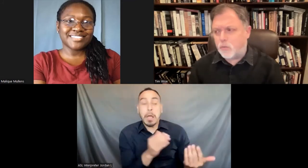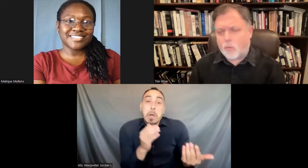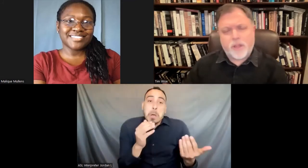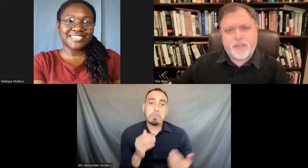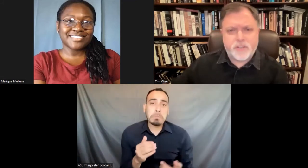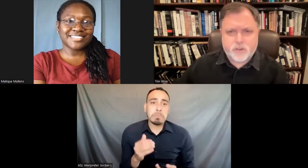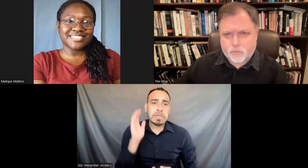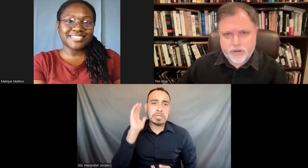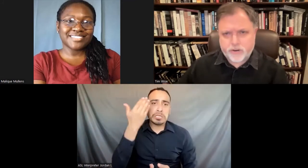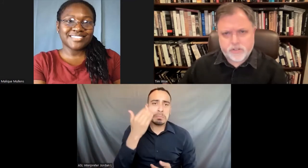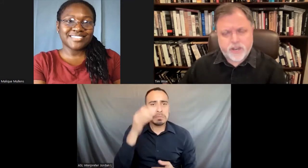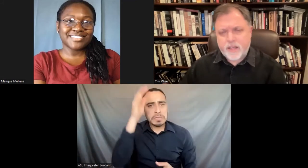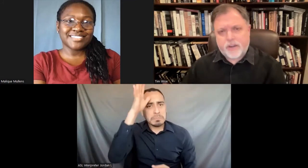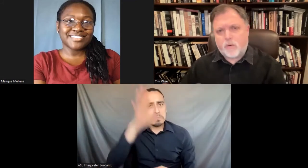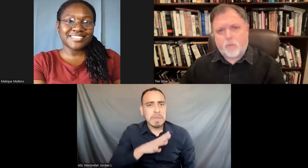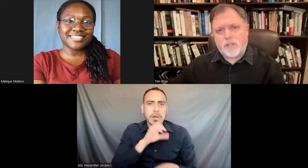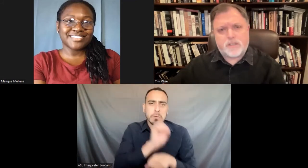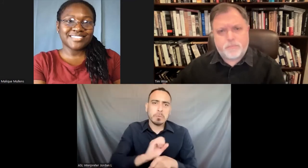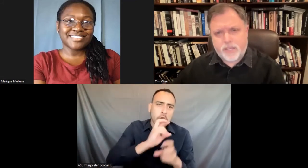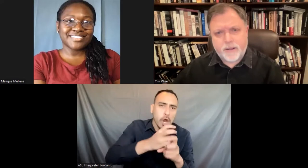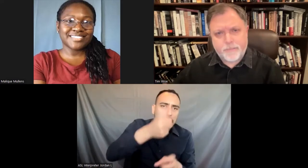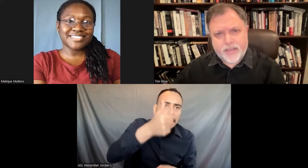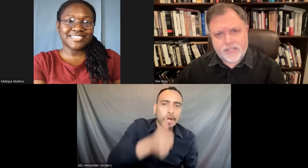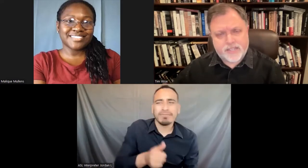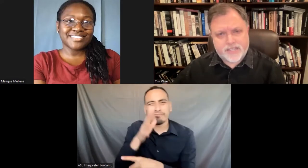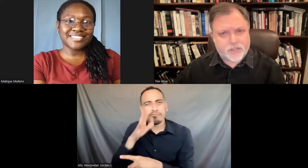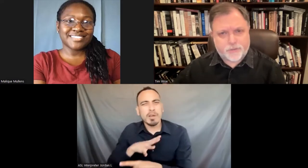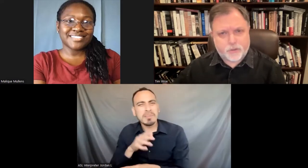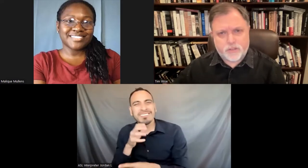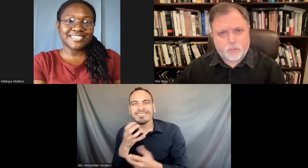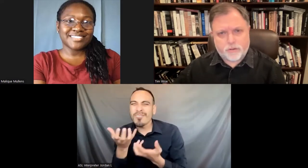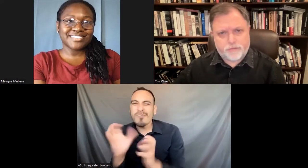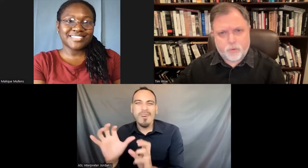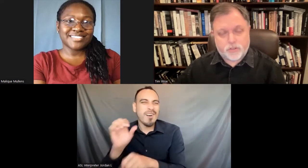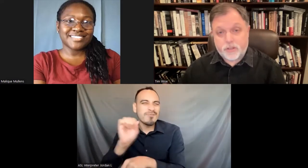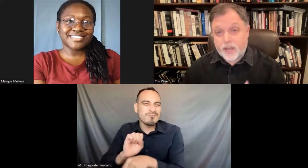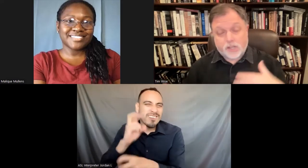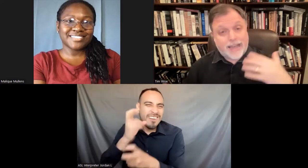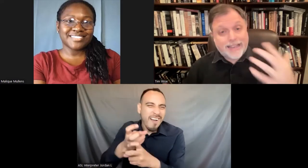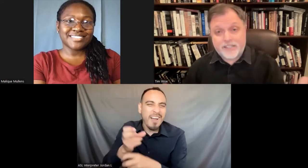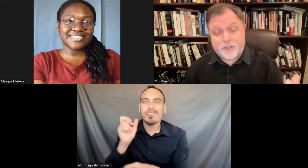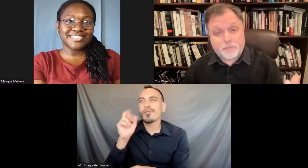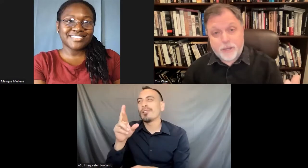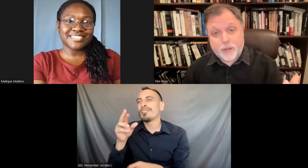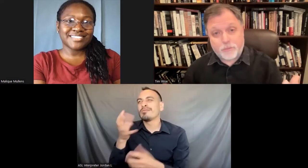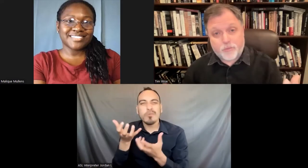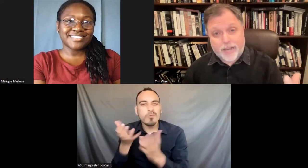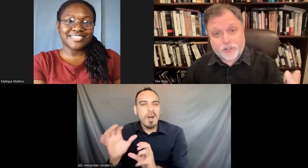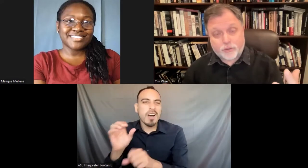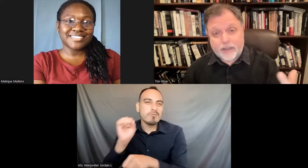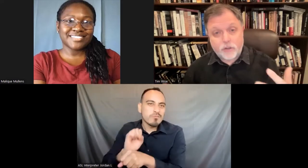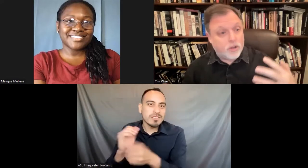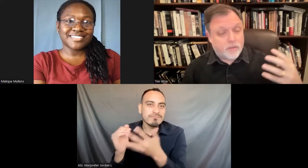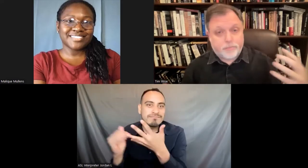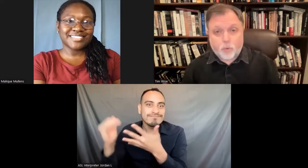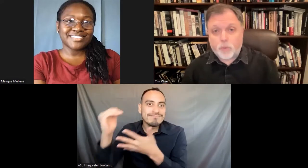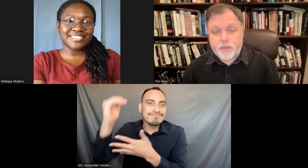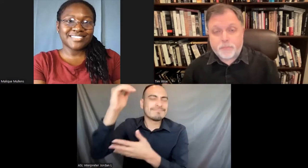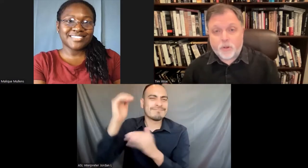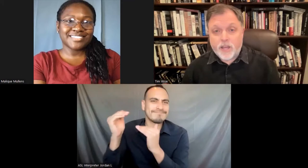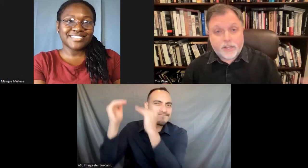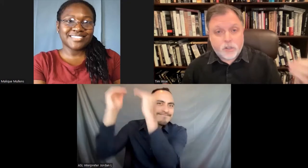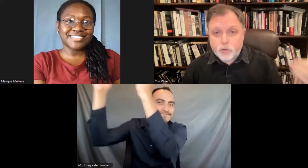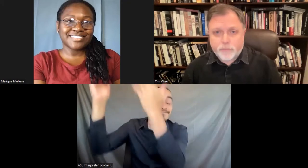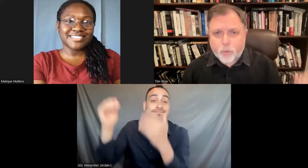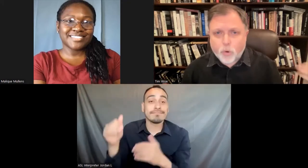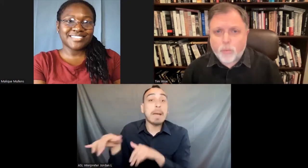just don't want these careers. And they don't want to be as successful in the workforce. And classism becomes rational. Now you look at poor